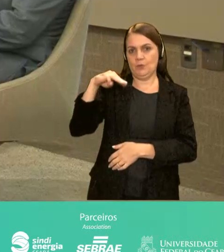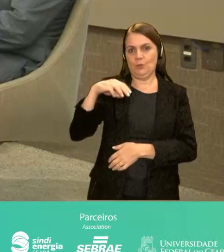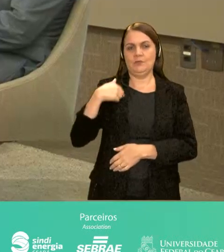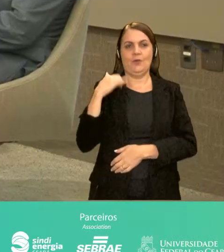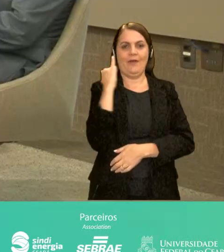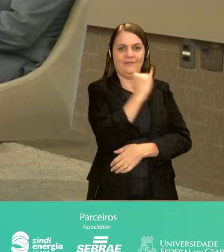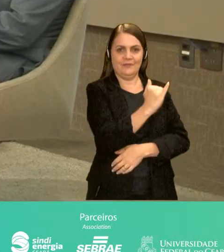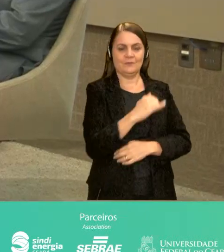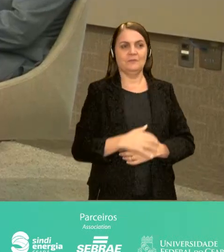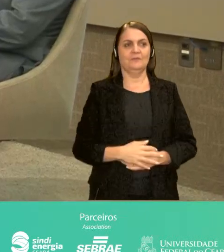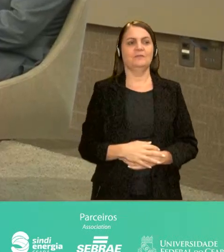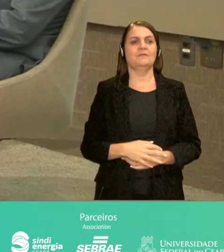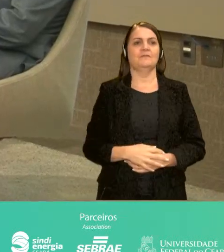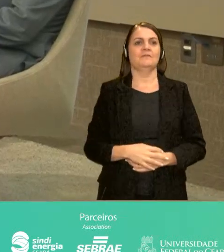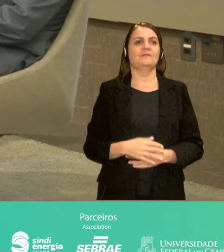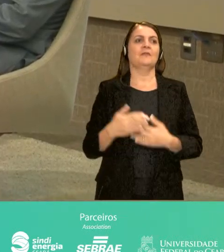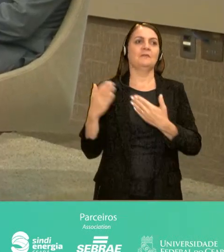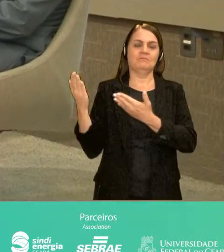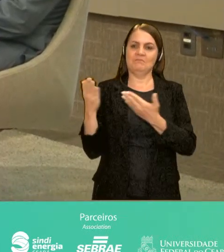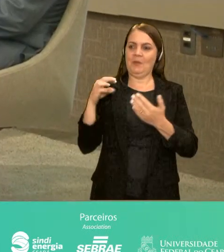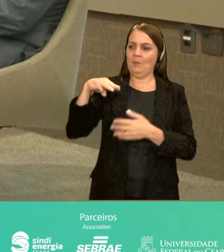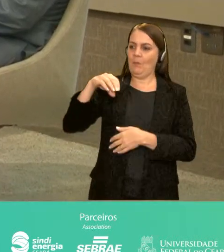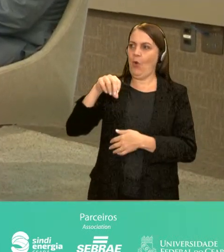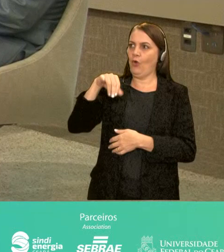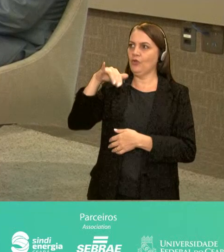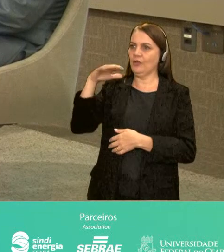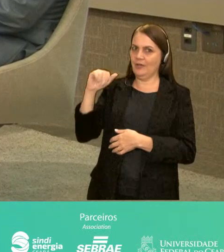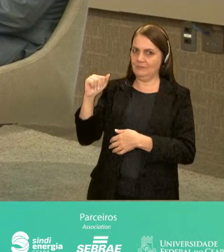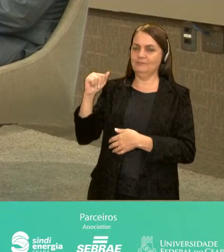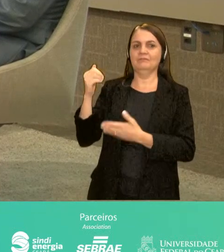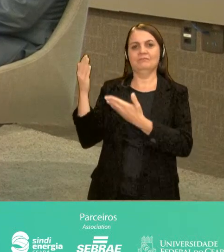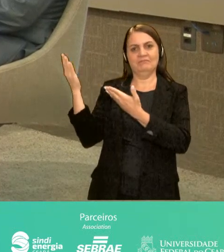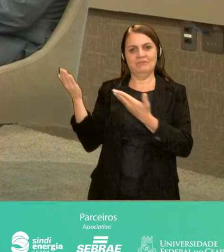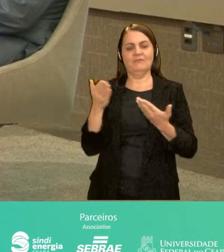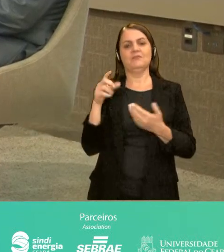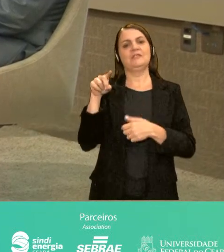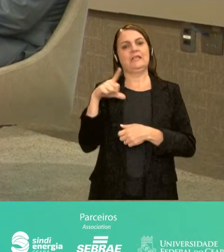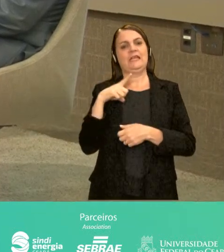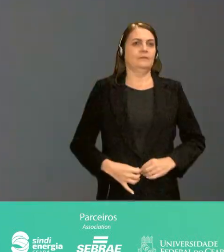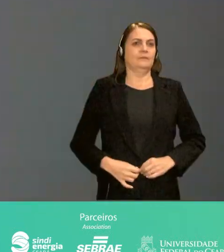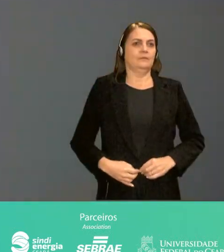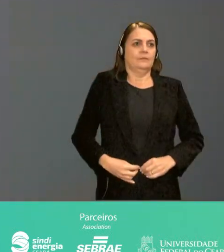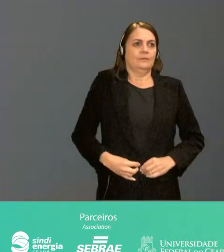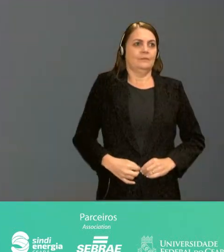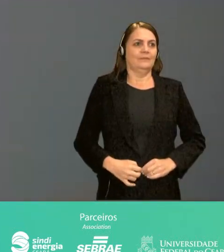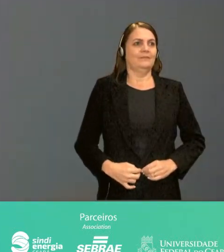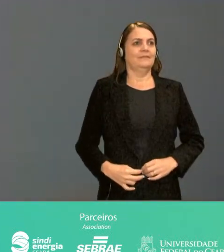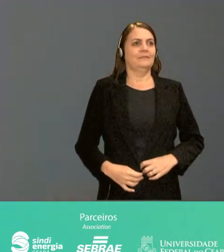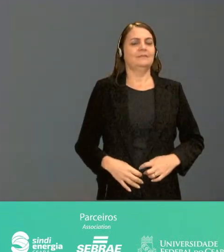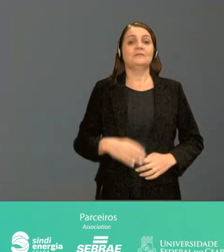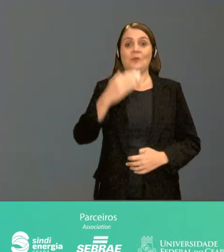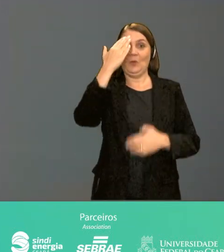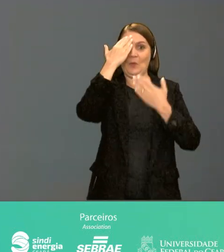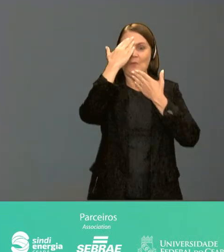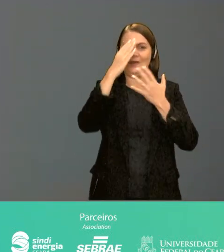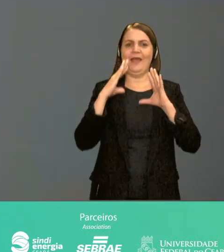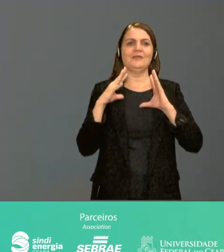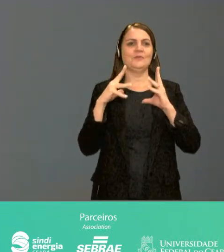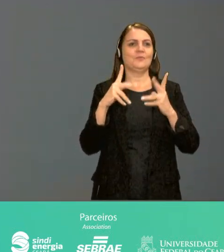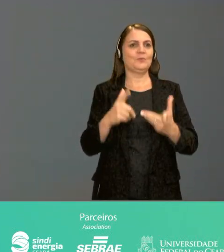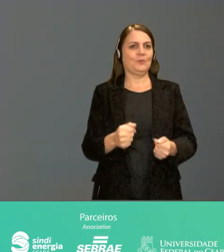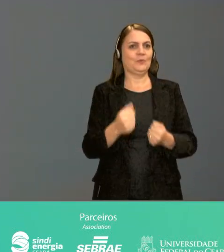the deadline, I will give each of you a warning. 5 minutos para a sua apresentação inicial. I would like to thank all of